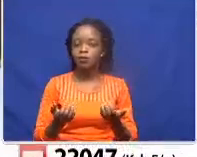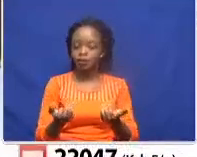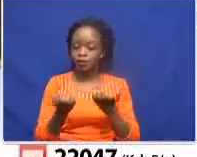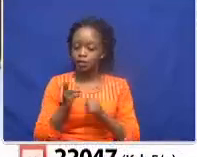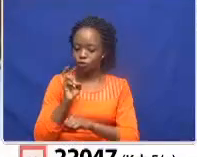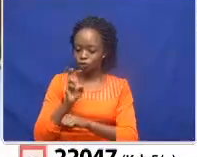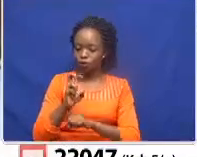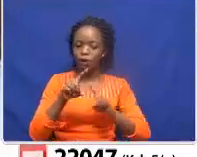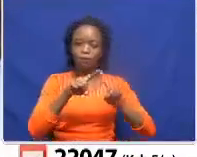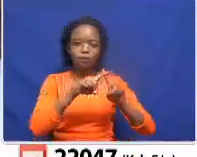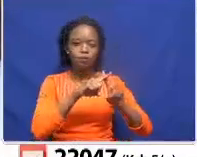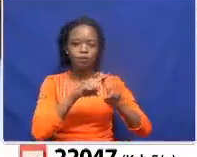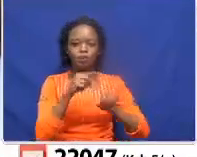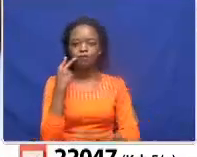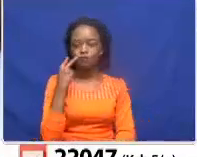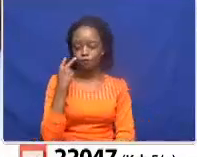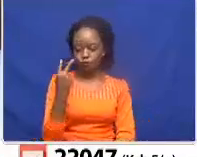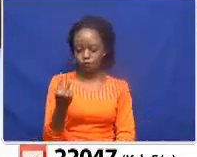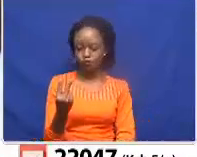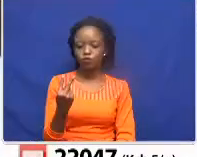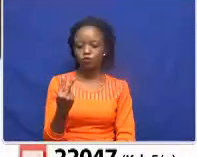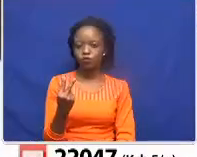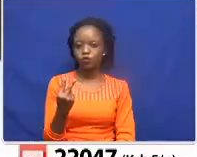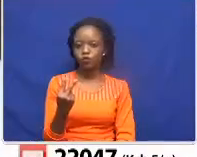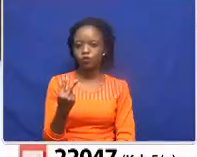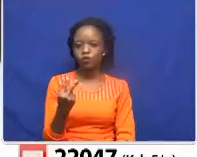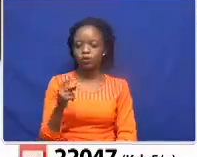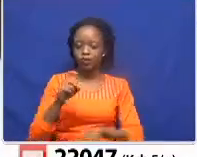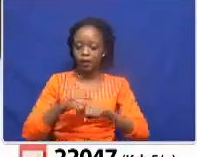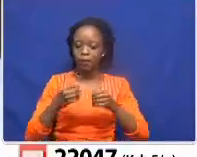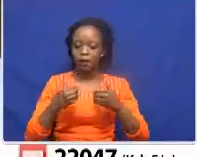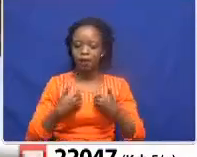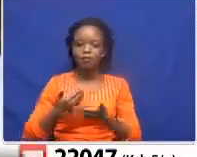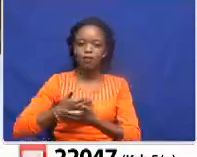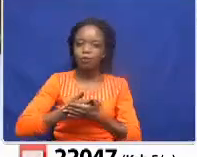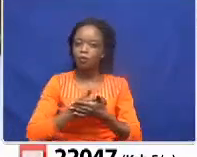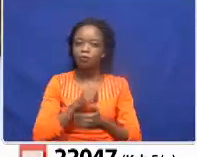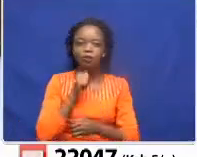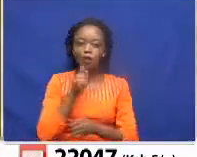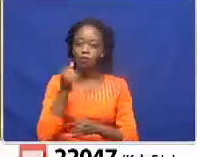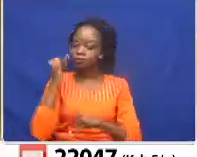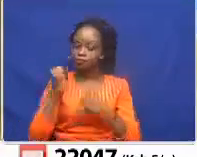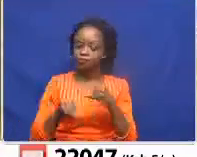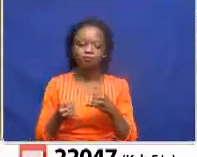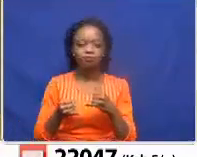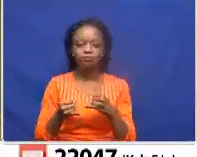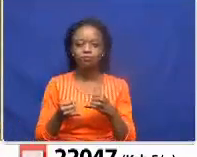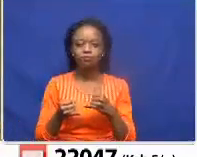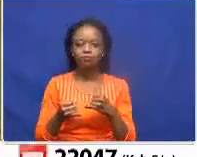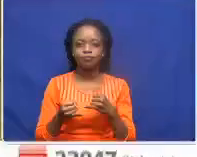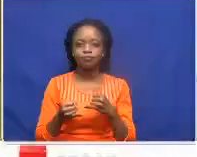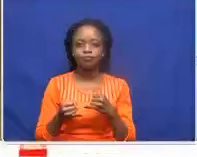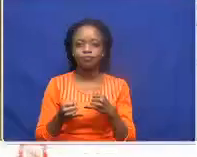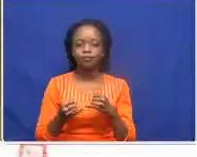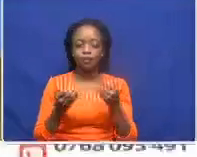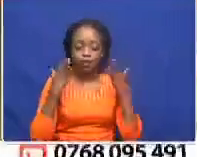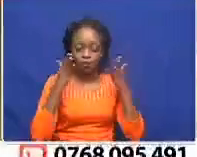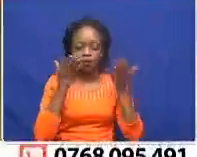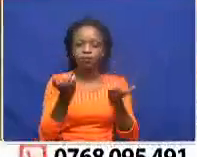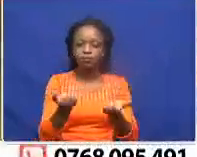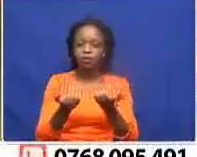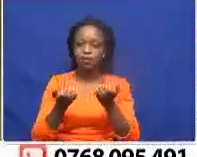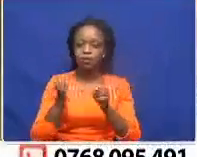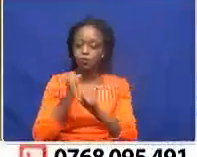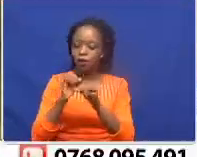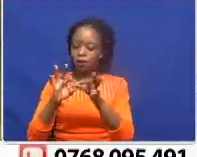the positive view that even if you have a kid, it's not the end of the world. They emphasize the need for collaboration